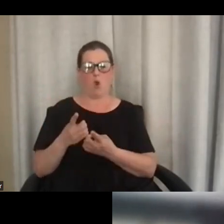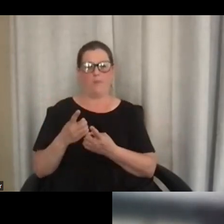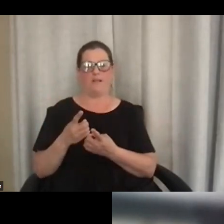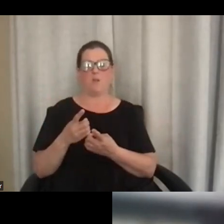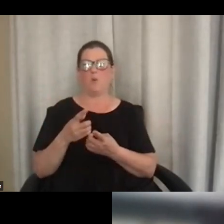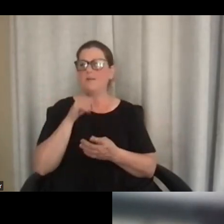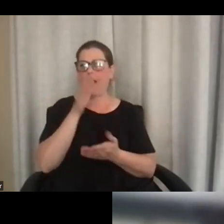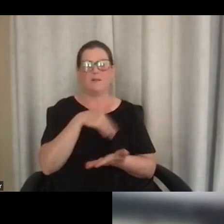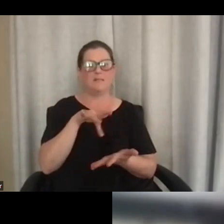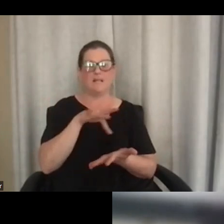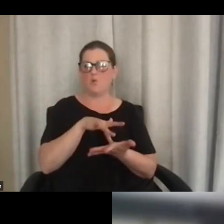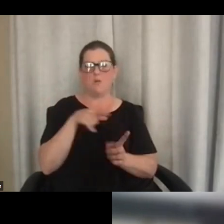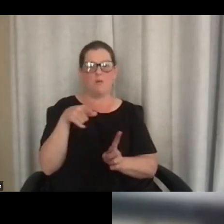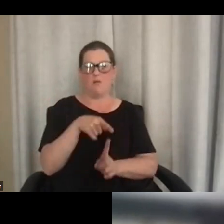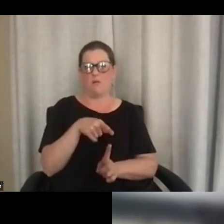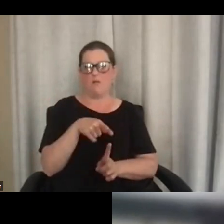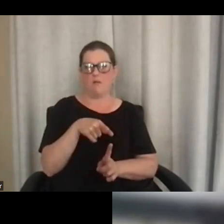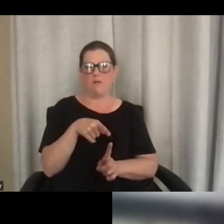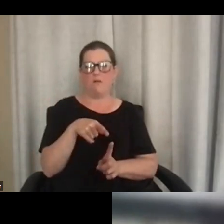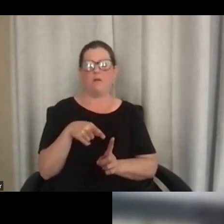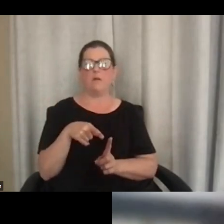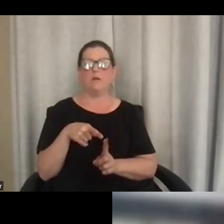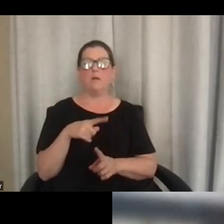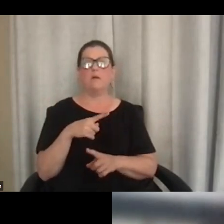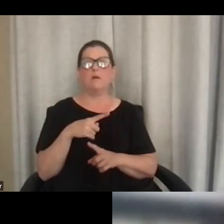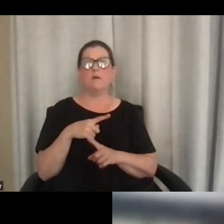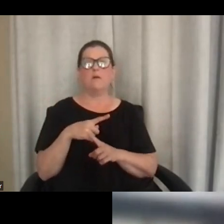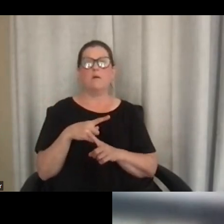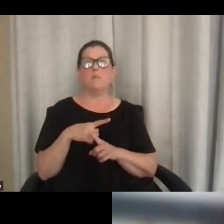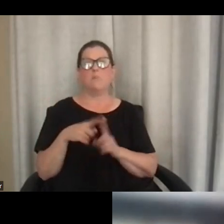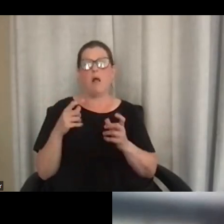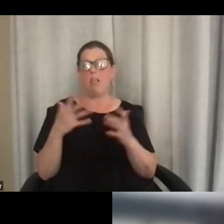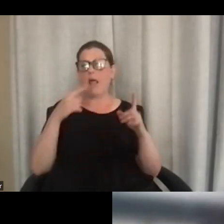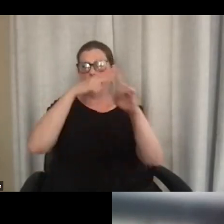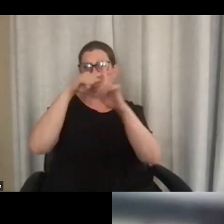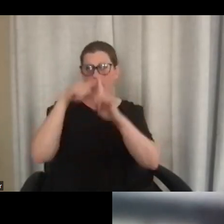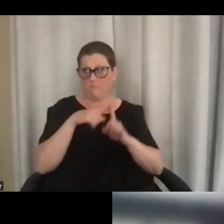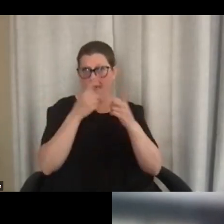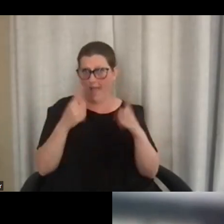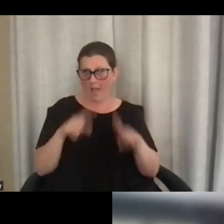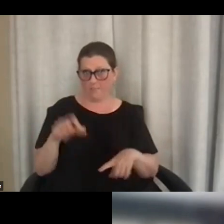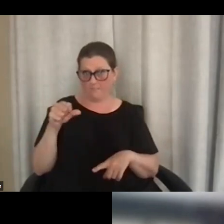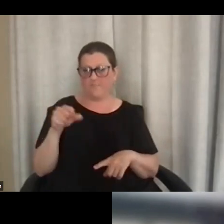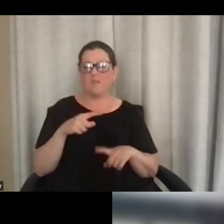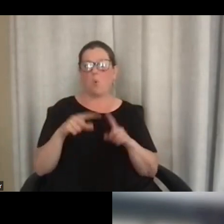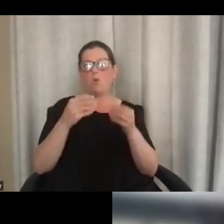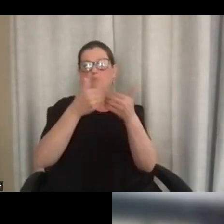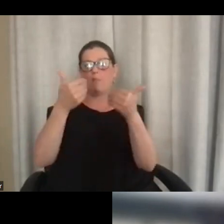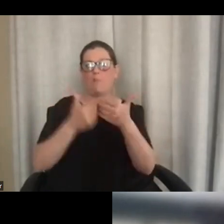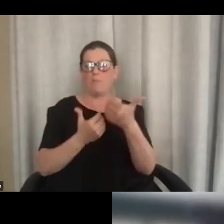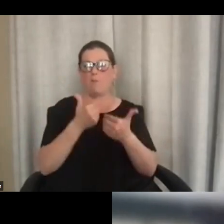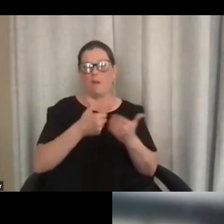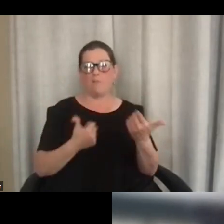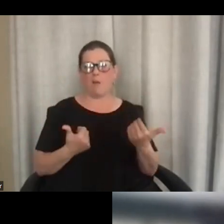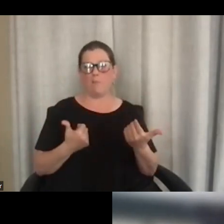process in our state. But there are sort of a lot of good things happening, just more in kind of in